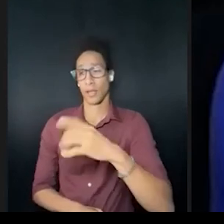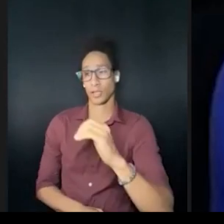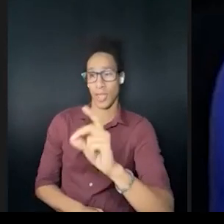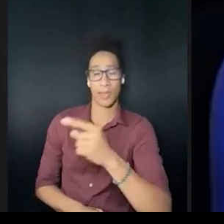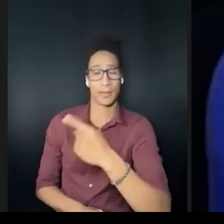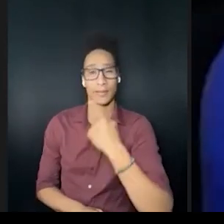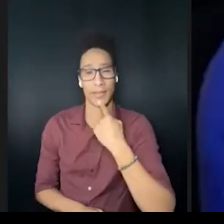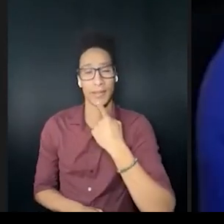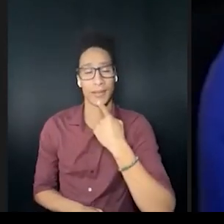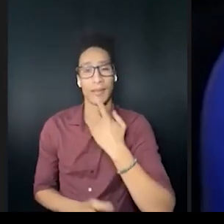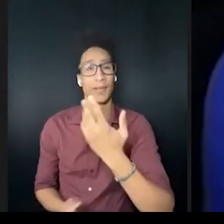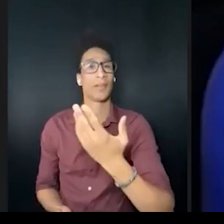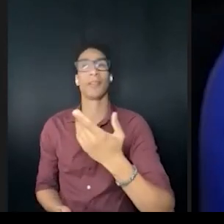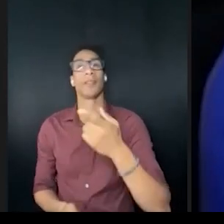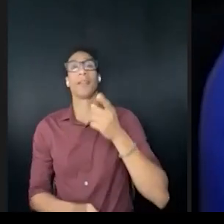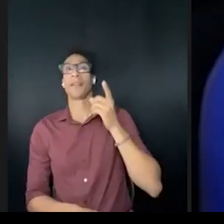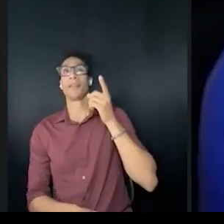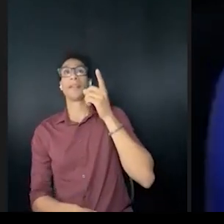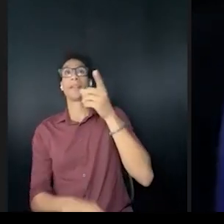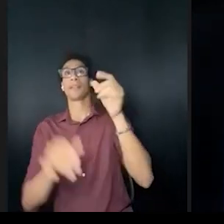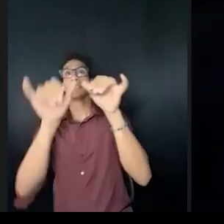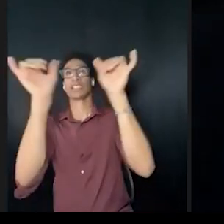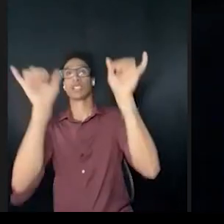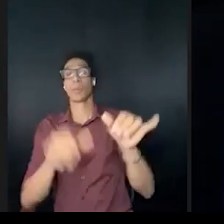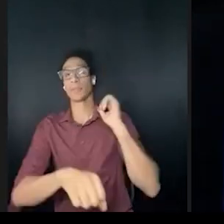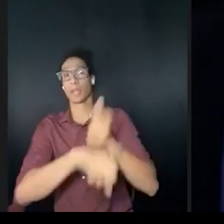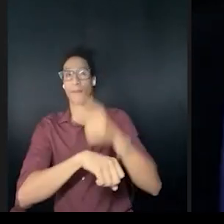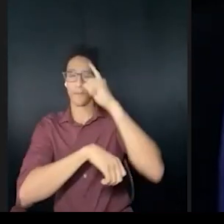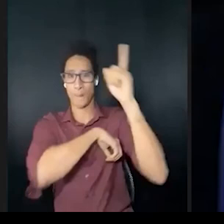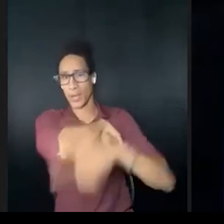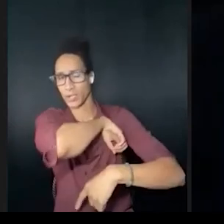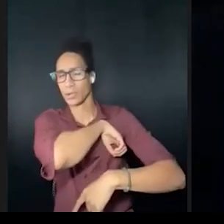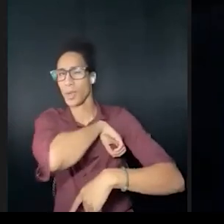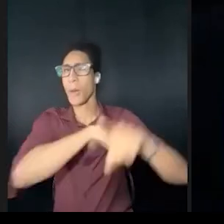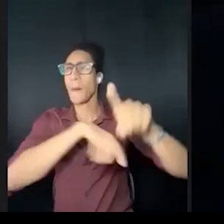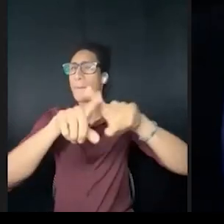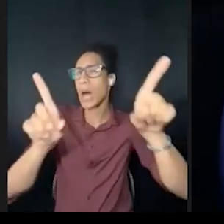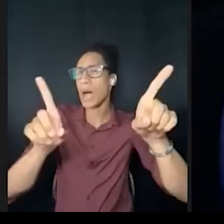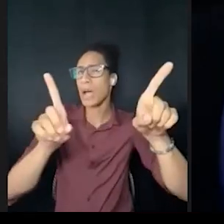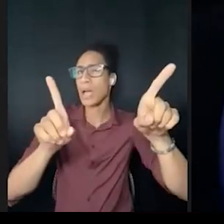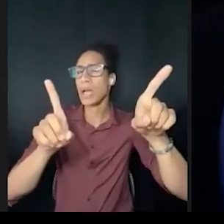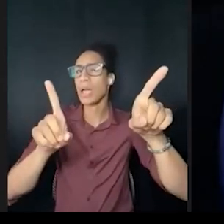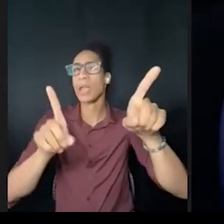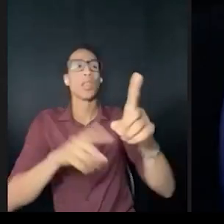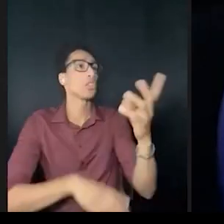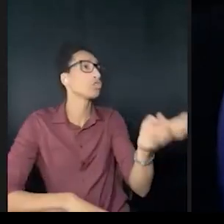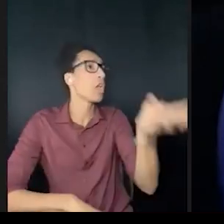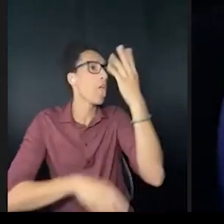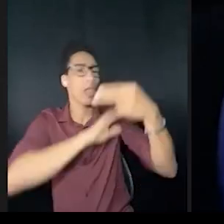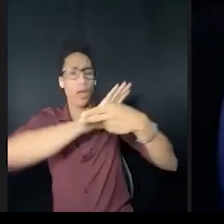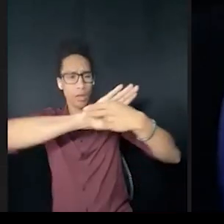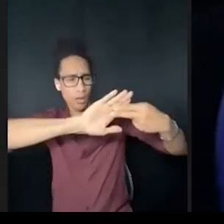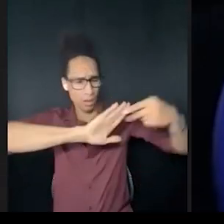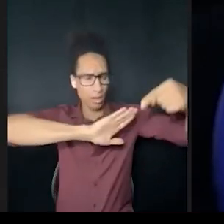they punishment, but they're called correctional facilities. So mm-hmm. people, our community is unaware